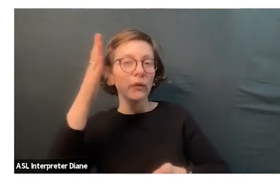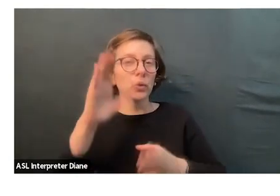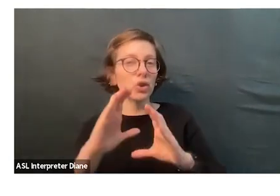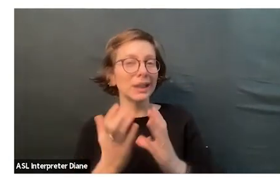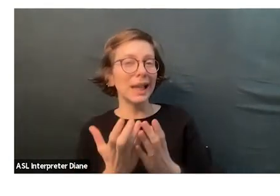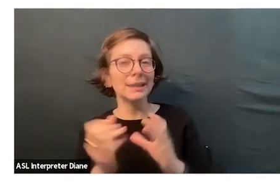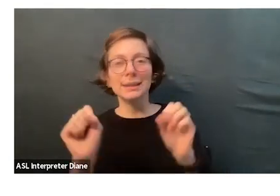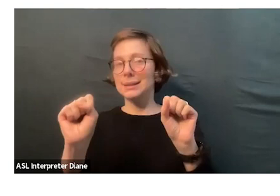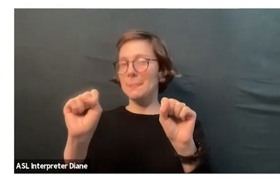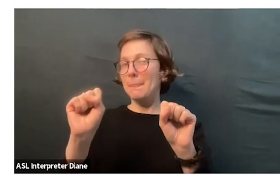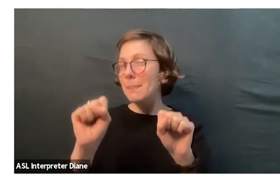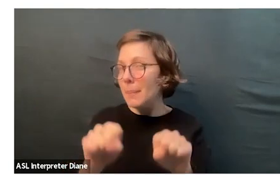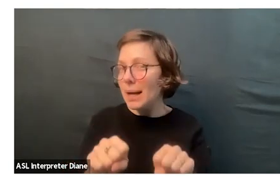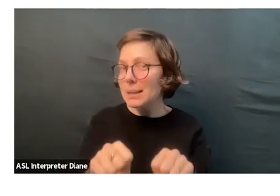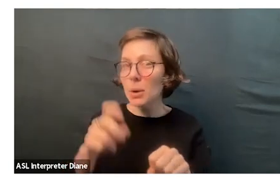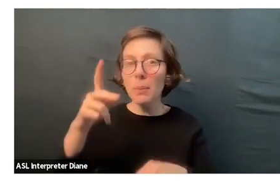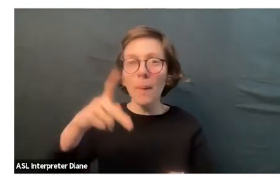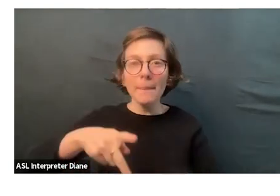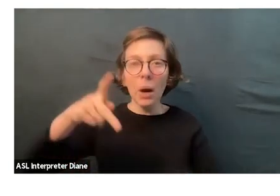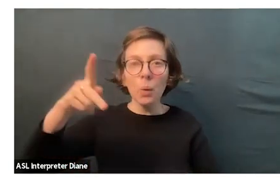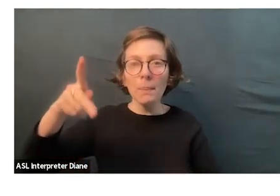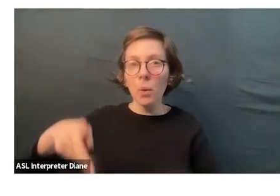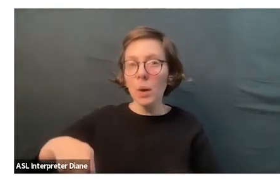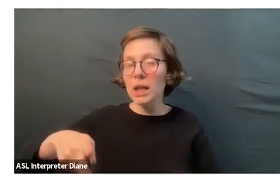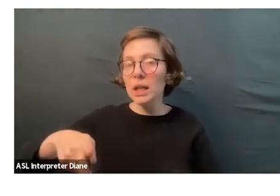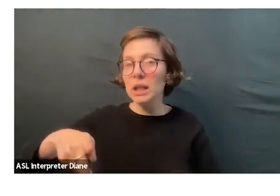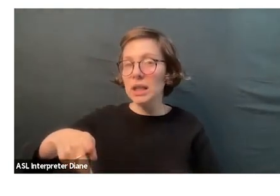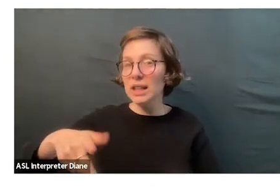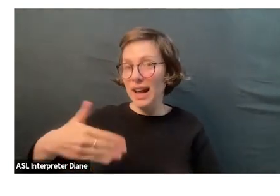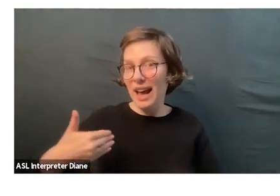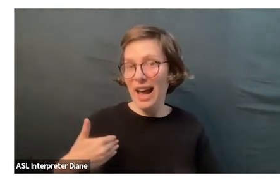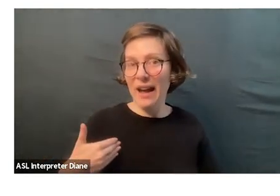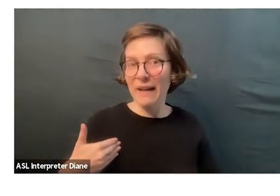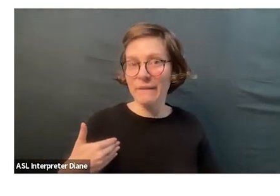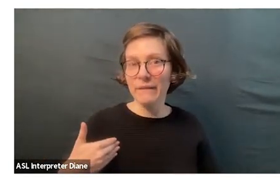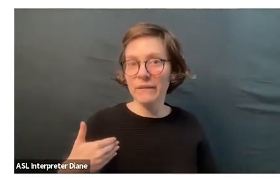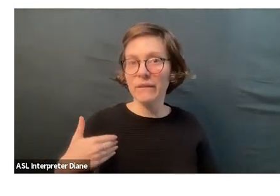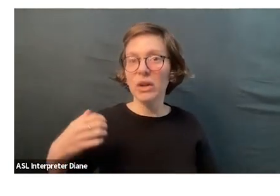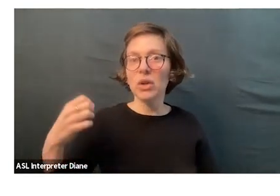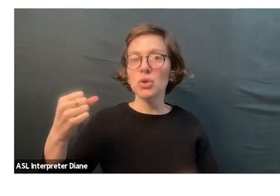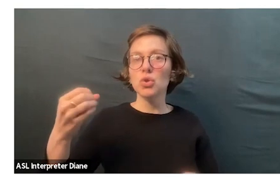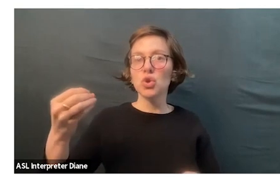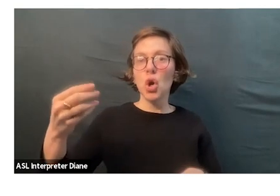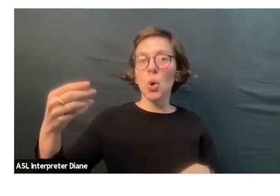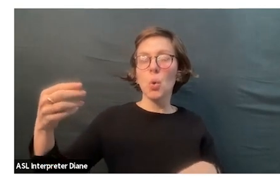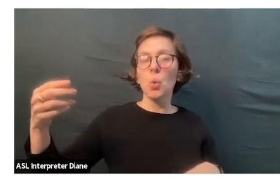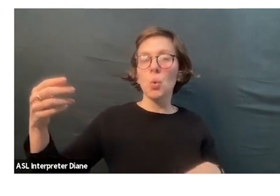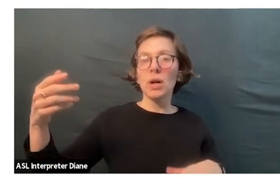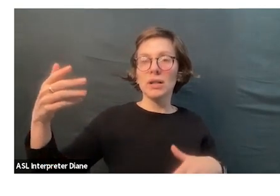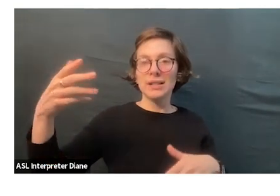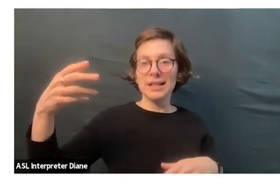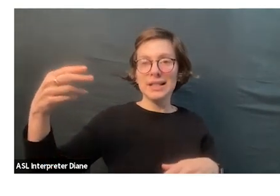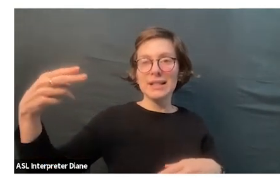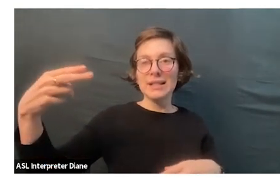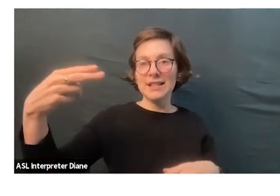didn't have to move it often. I agree. Thank you for that suggestion. We'll keep it in mind. And of course, everything will be recorded